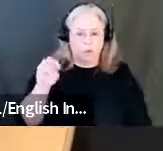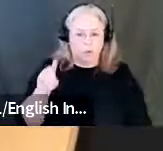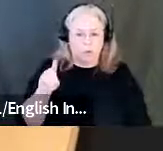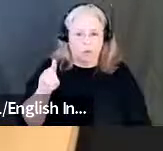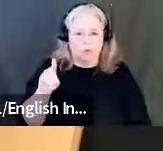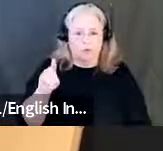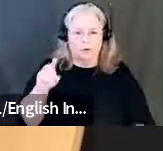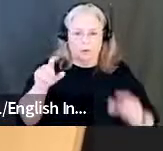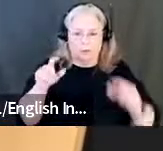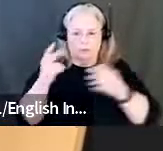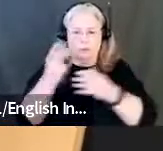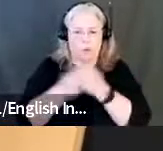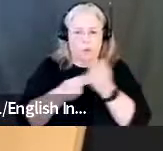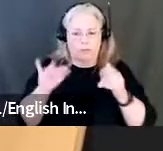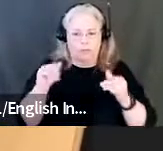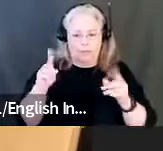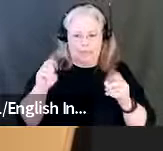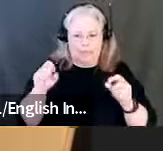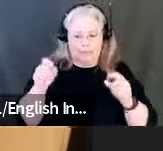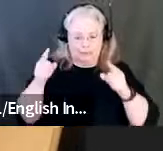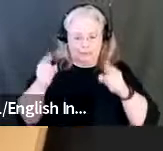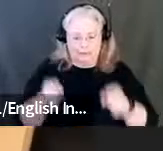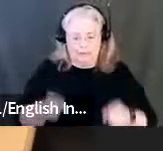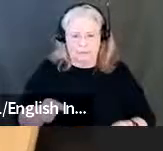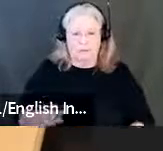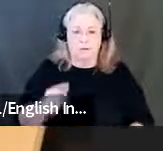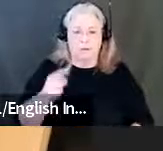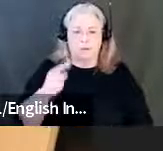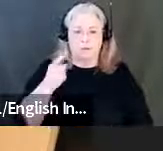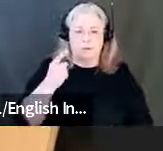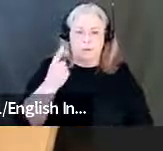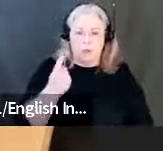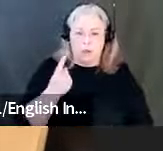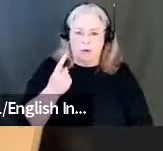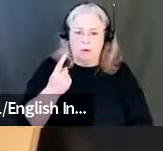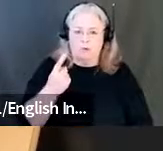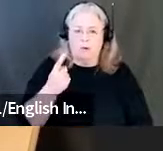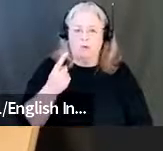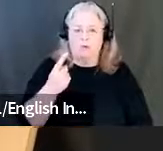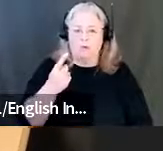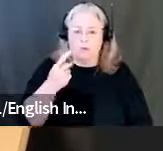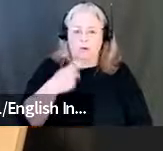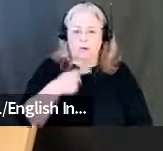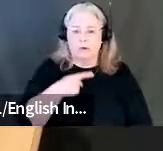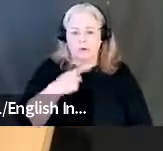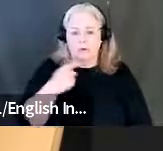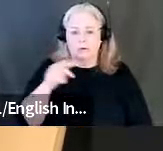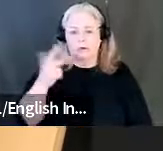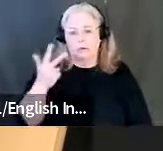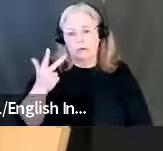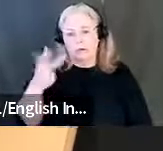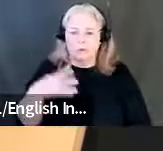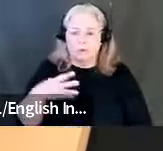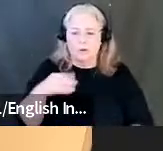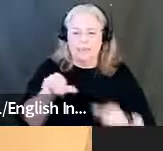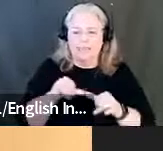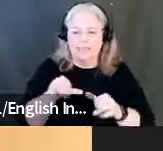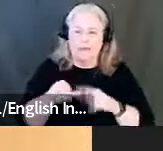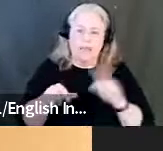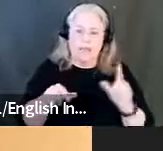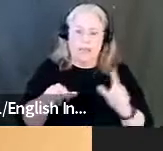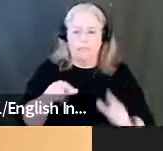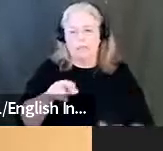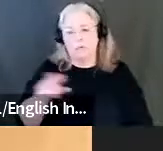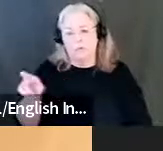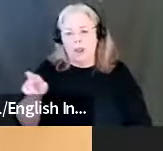on these two sides as well. So one score line here, you flip it over and you do 3/4 of an inch to the left and to the